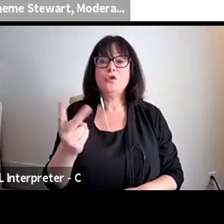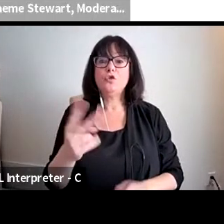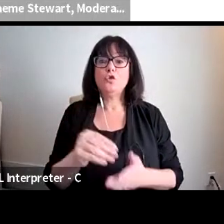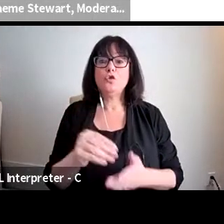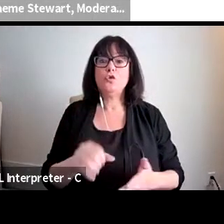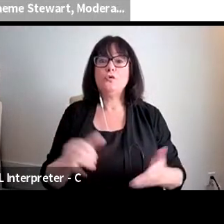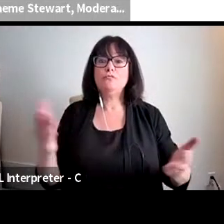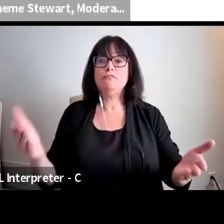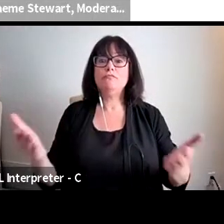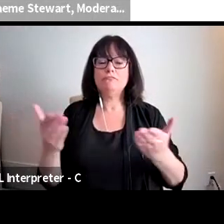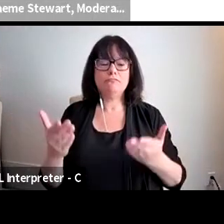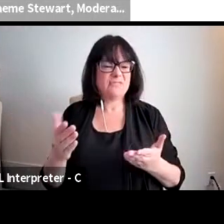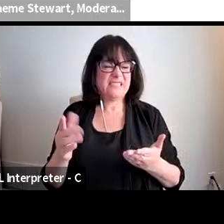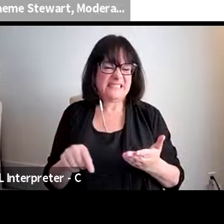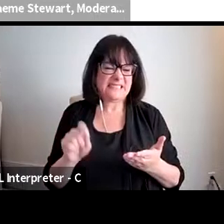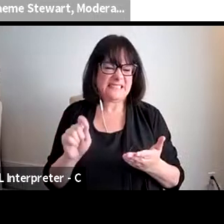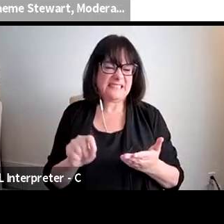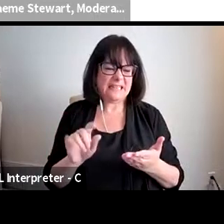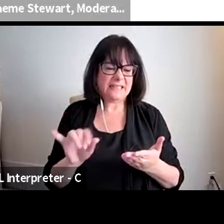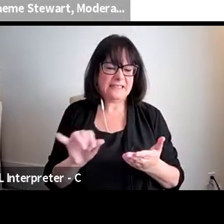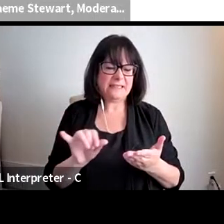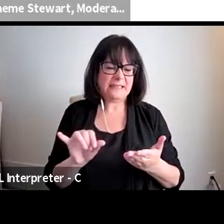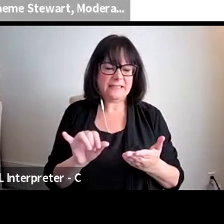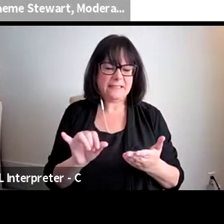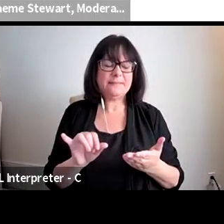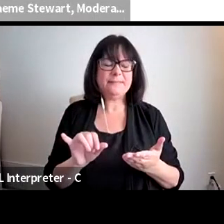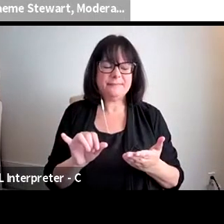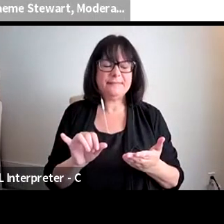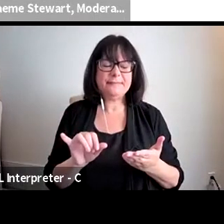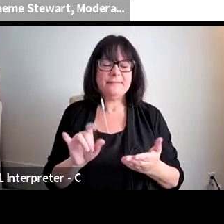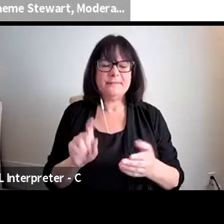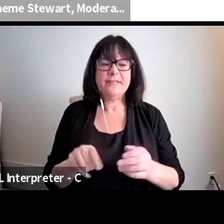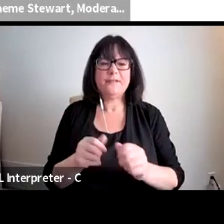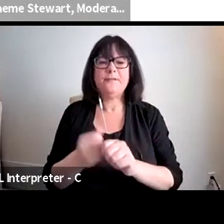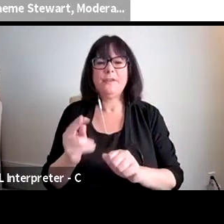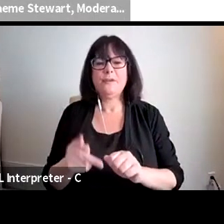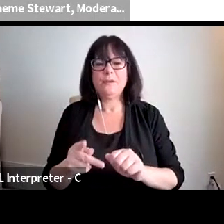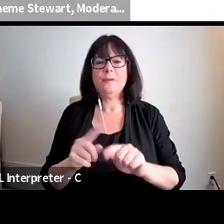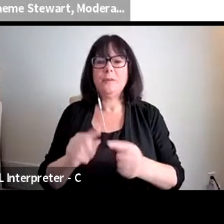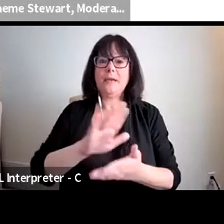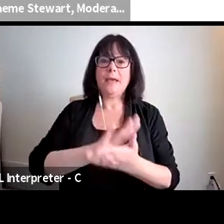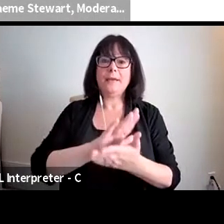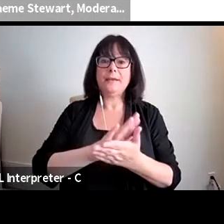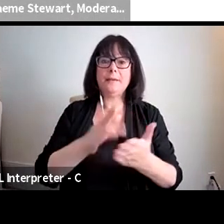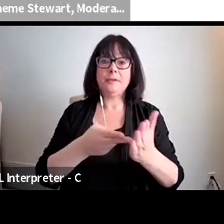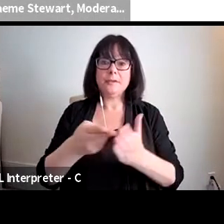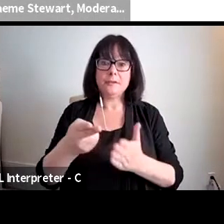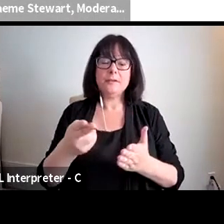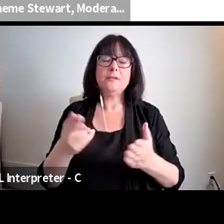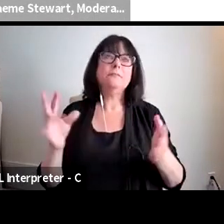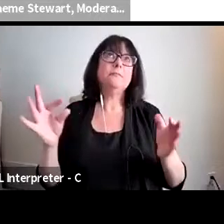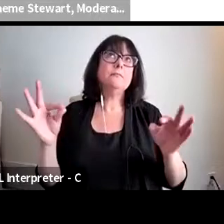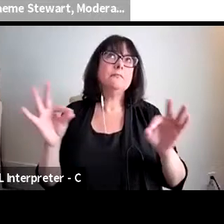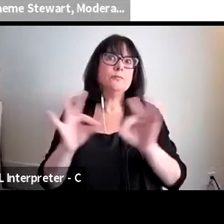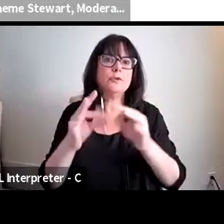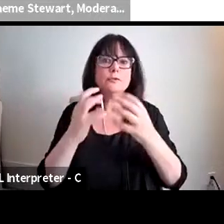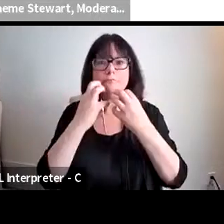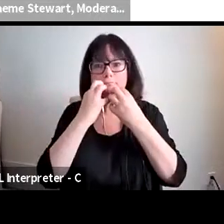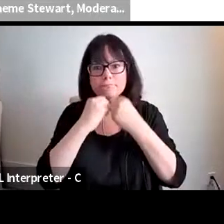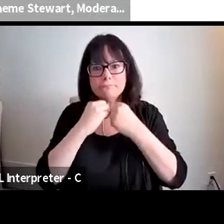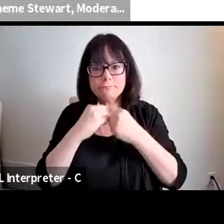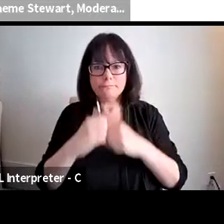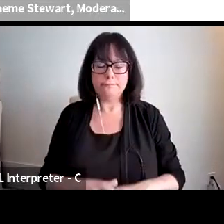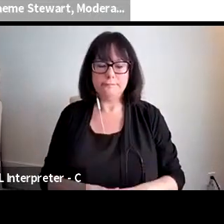done because we know how important it is to maintain academic integrity. I do want to take this opportunity to highlight for